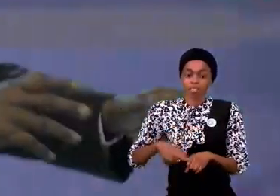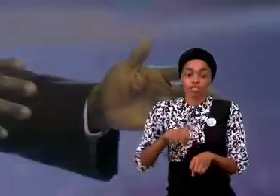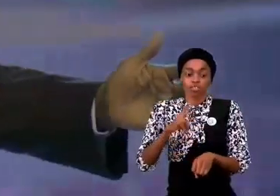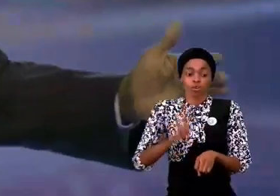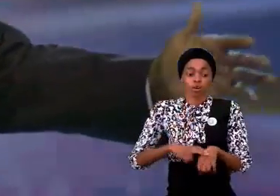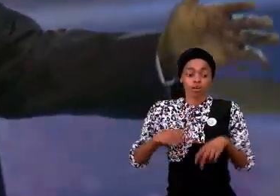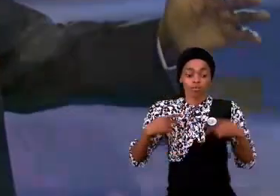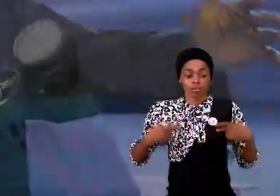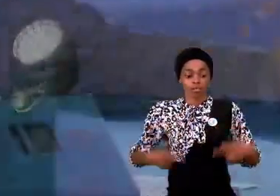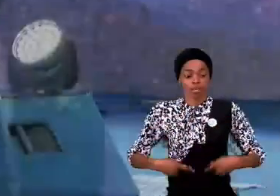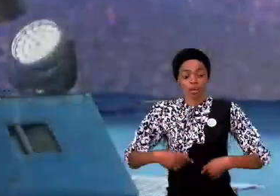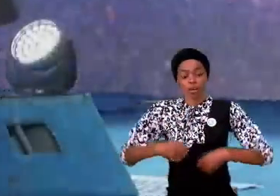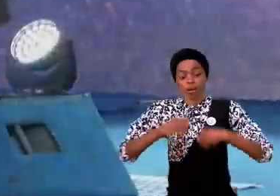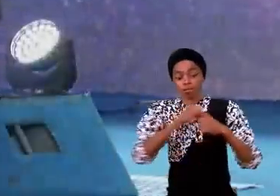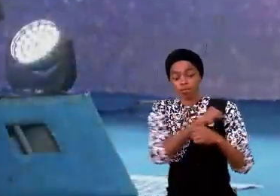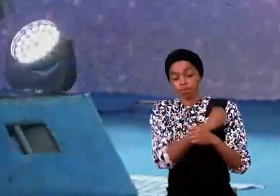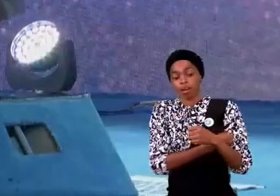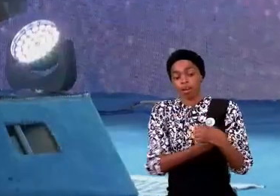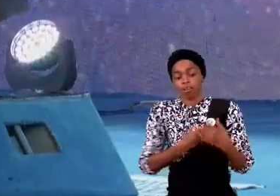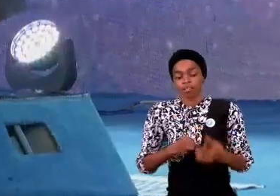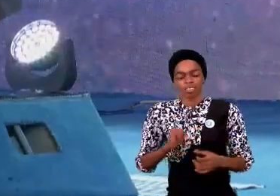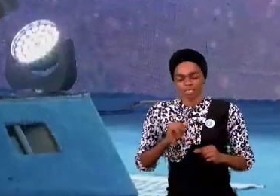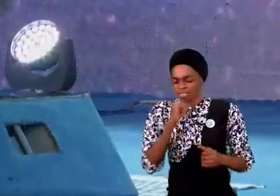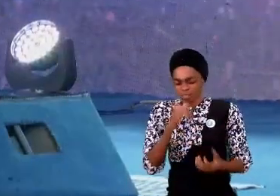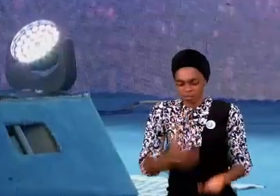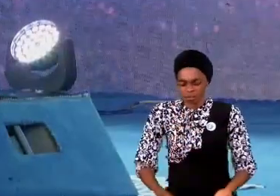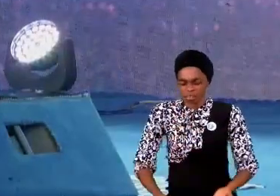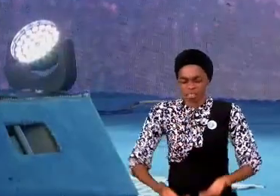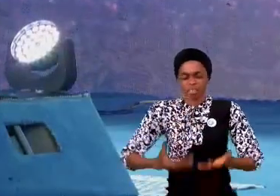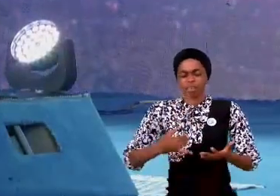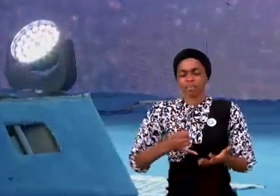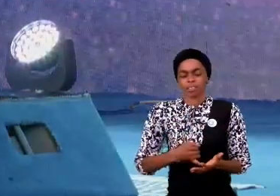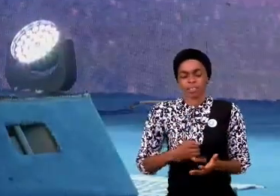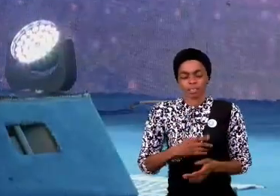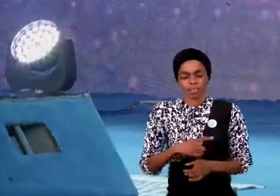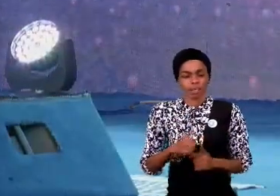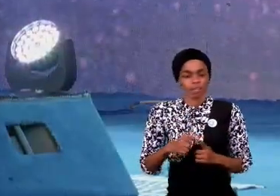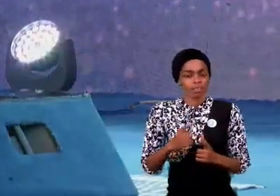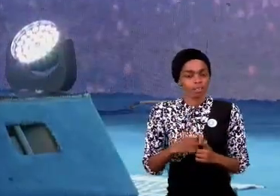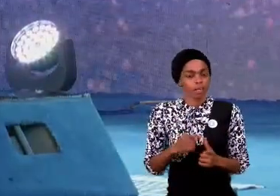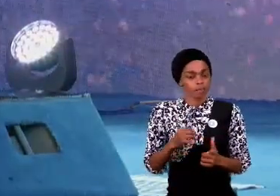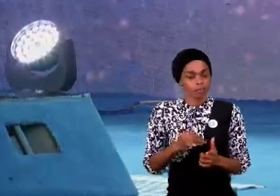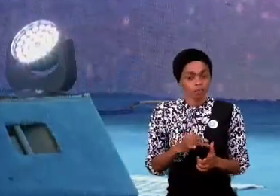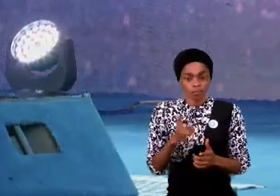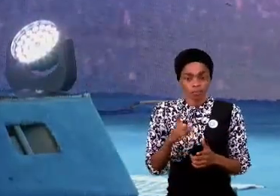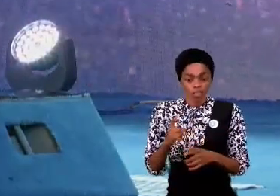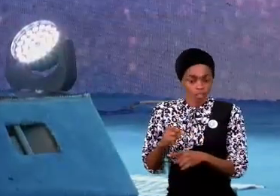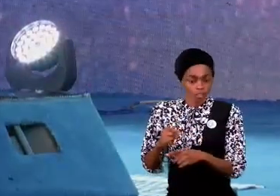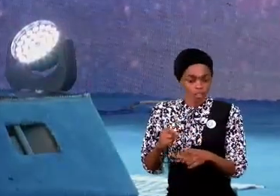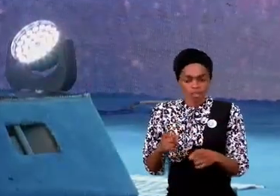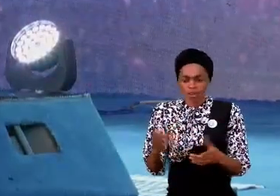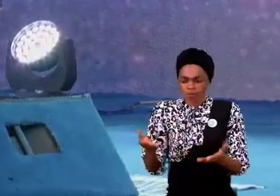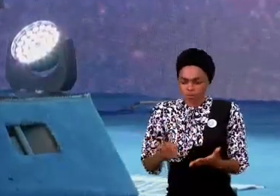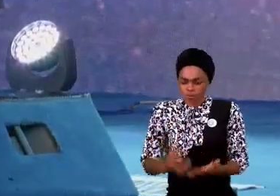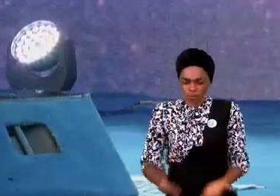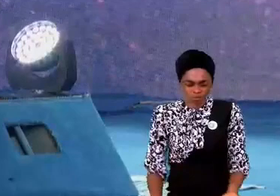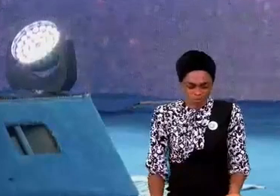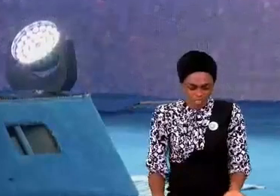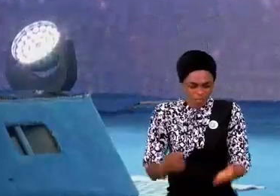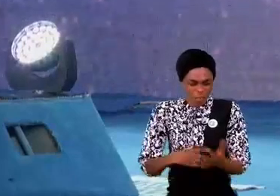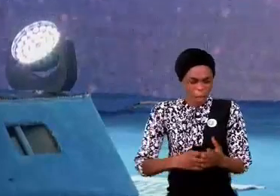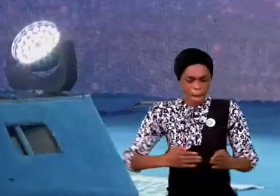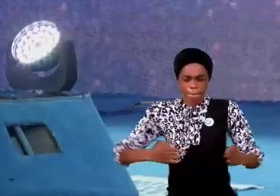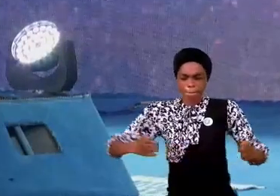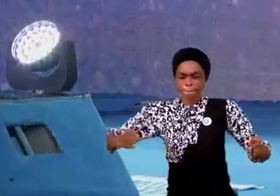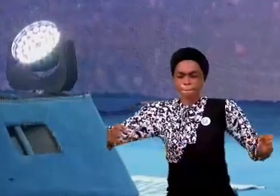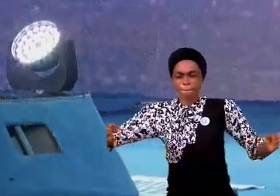lift that big block slab. They want to lift it up and put it in the right place